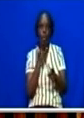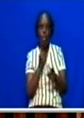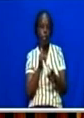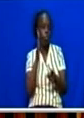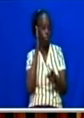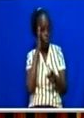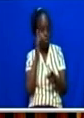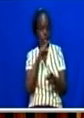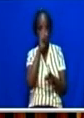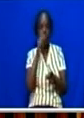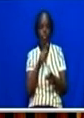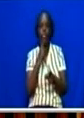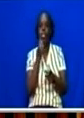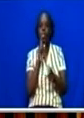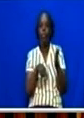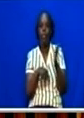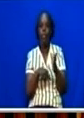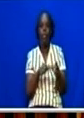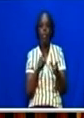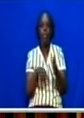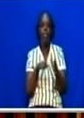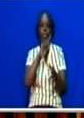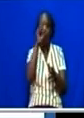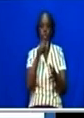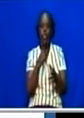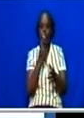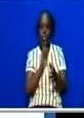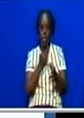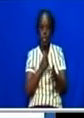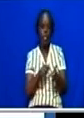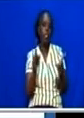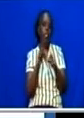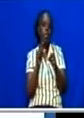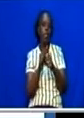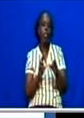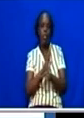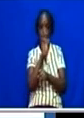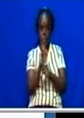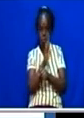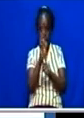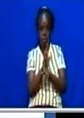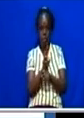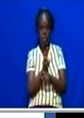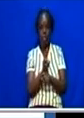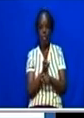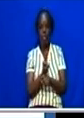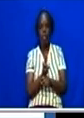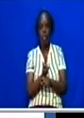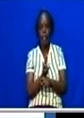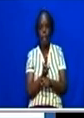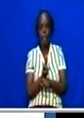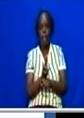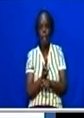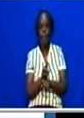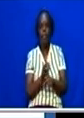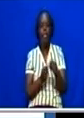question. In the question, it is telling us, and the term that they have used in testing us is explain. So